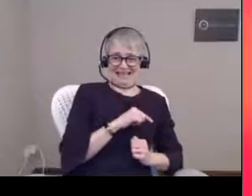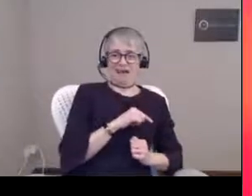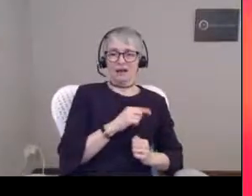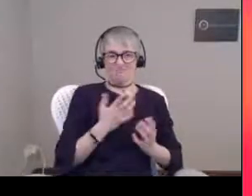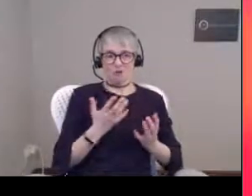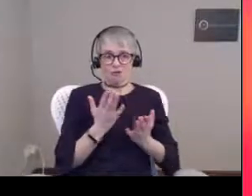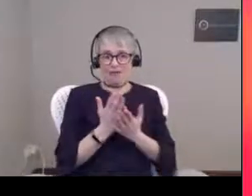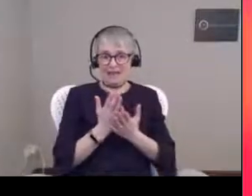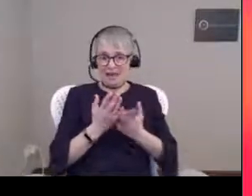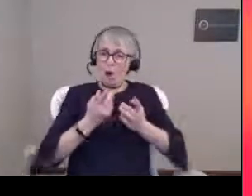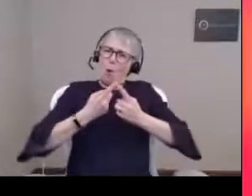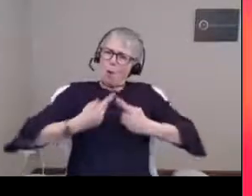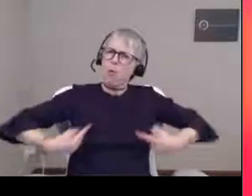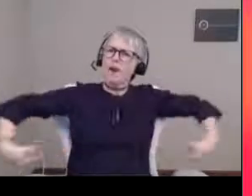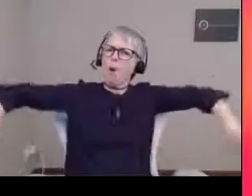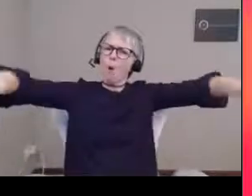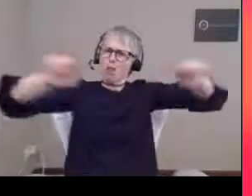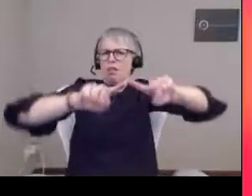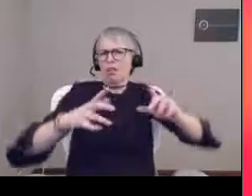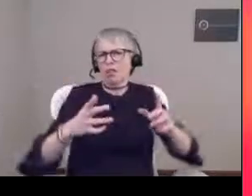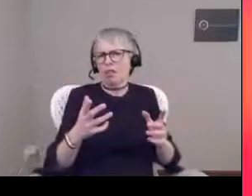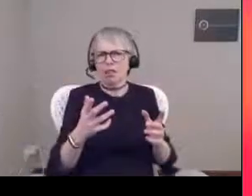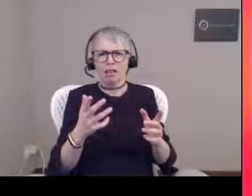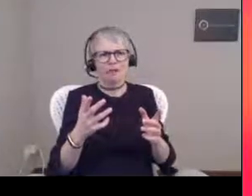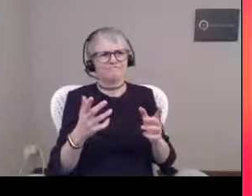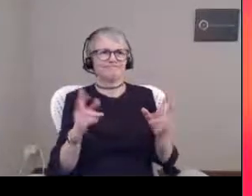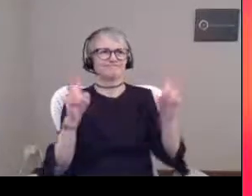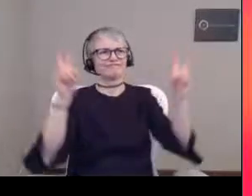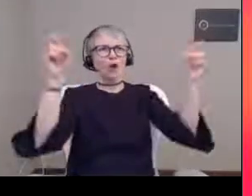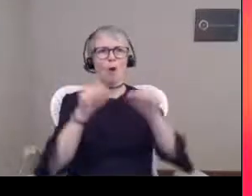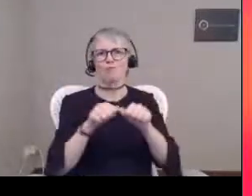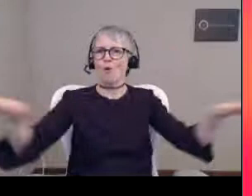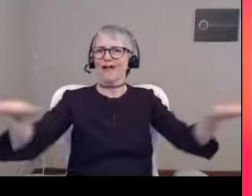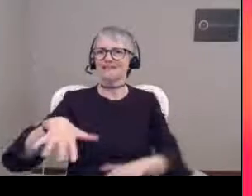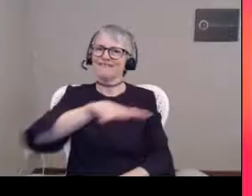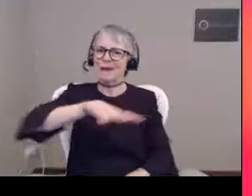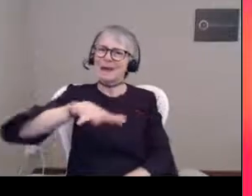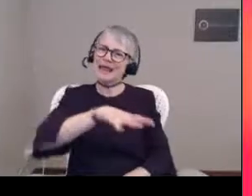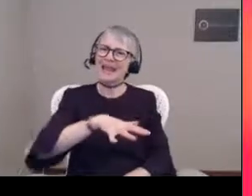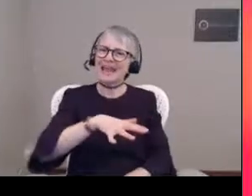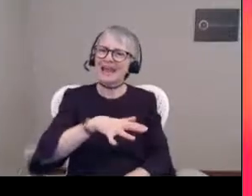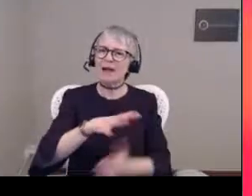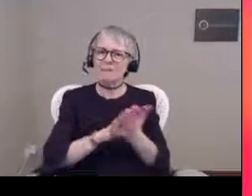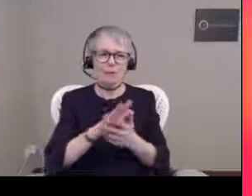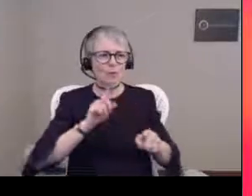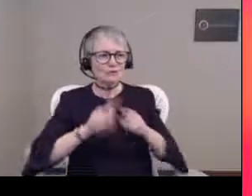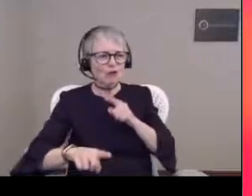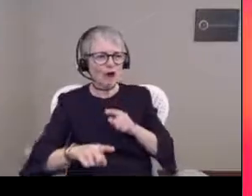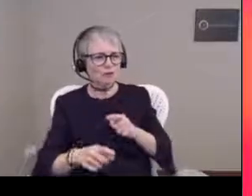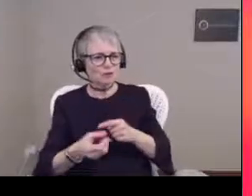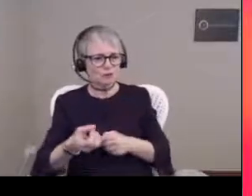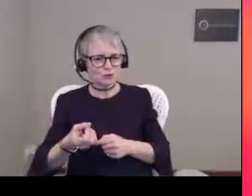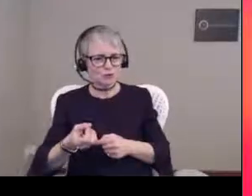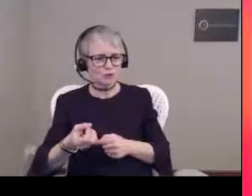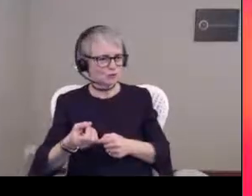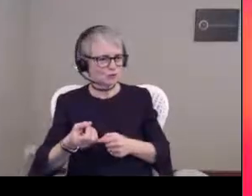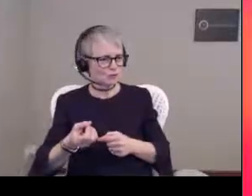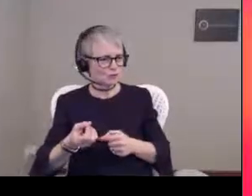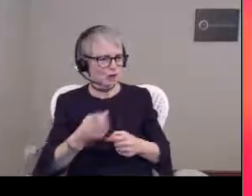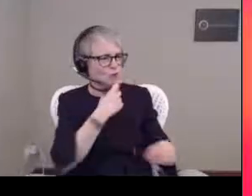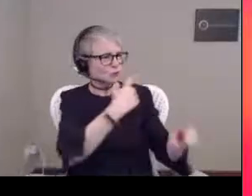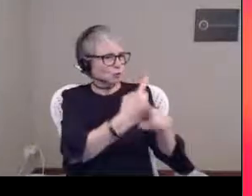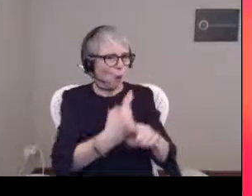family. So I think everybody feeds into each other as much as we can, and we do go to same events and talk about how